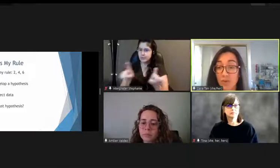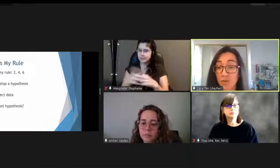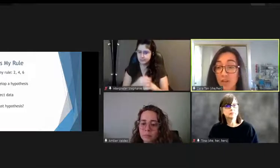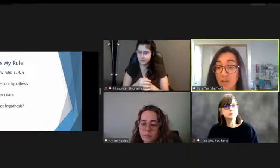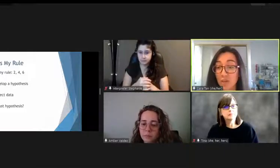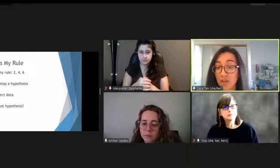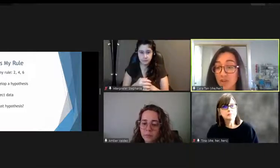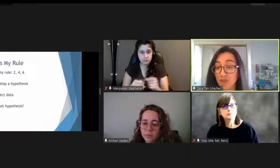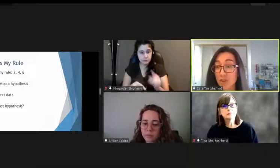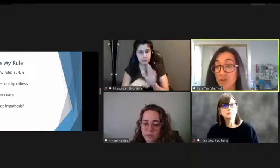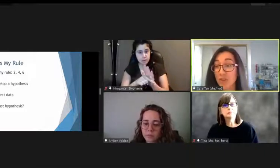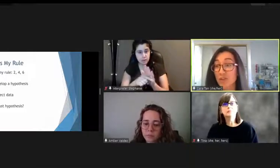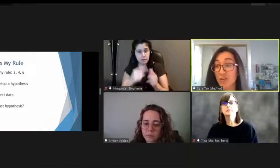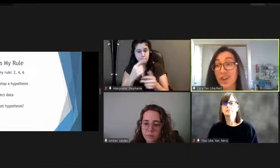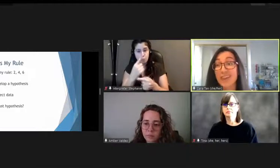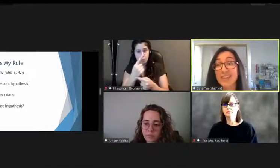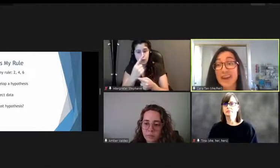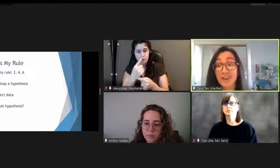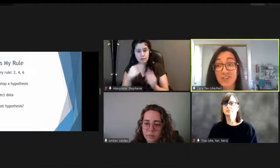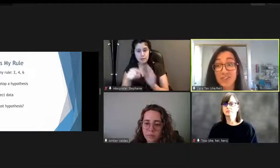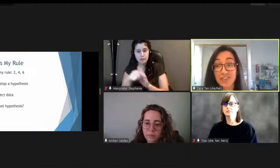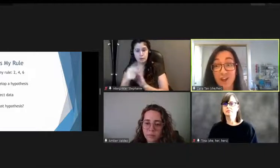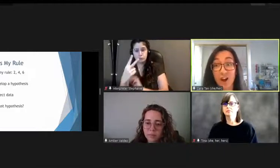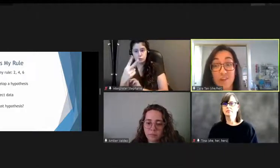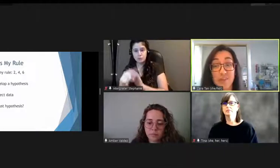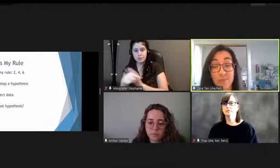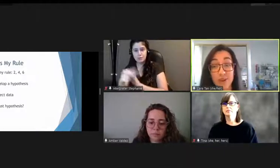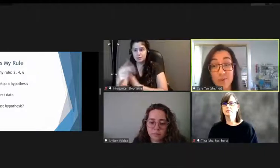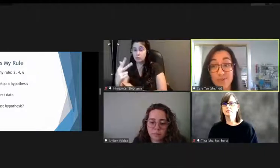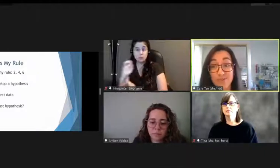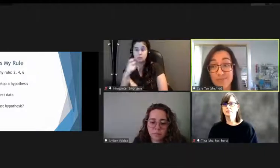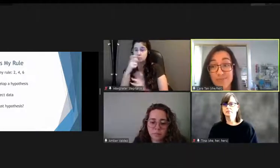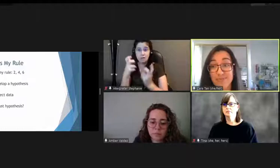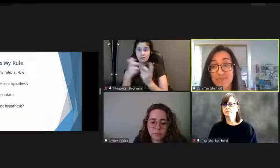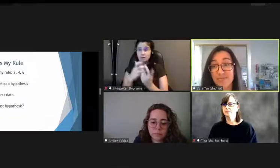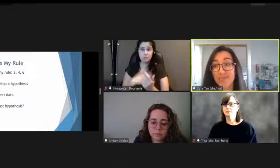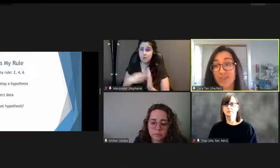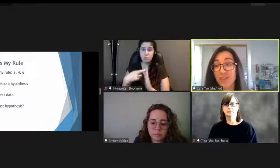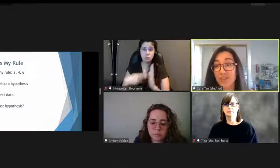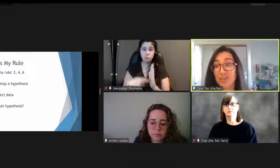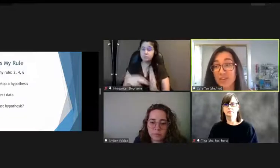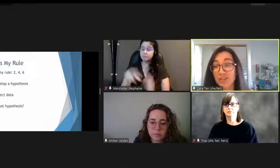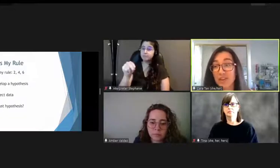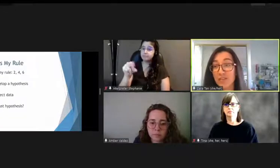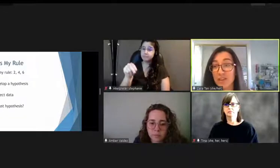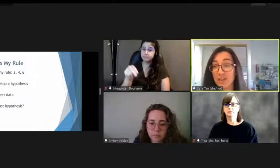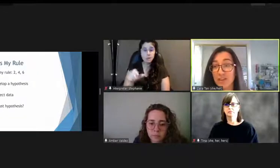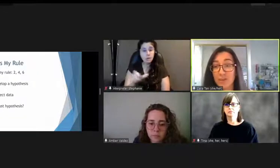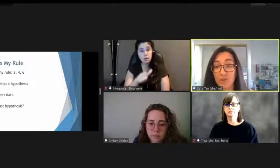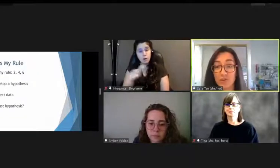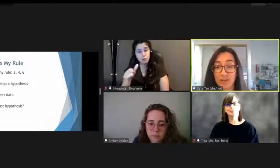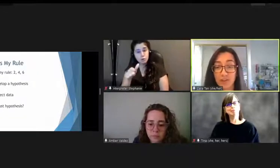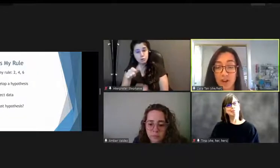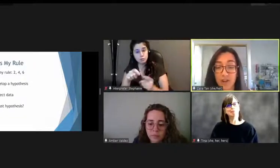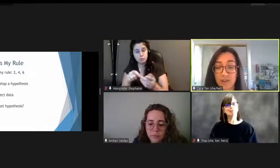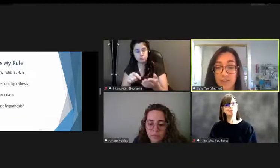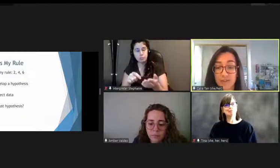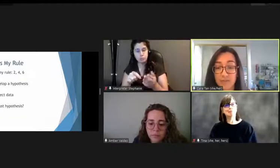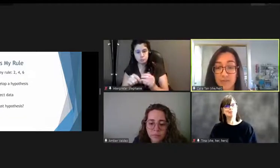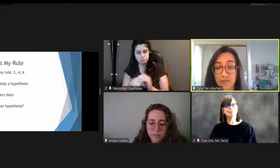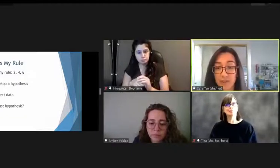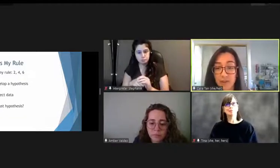Okay, so -1, -2, -3. That actually does not fit my rule. Is there another set of negative numbers you'd like to